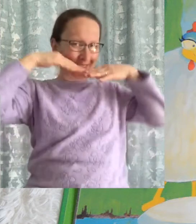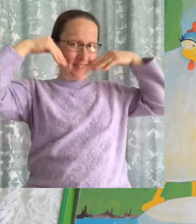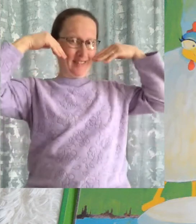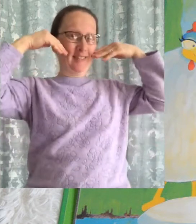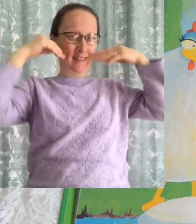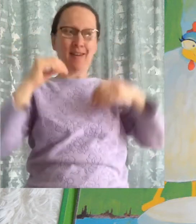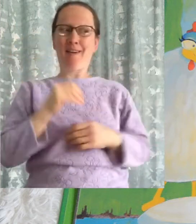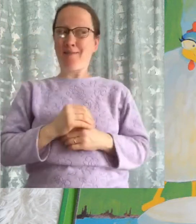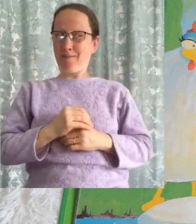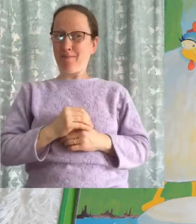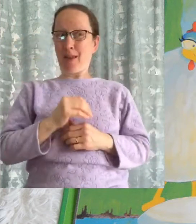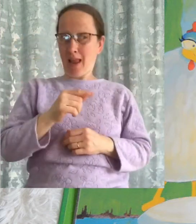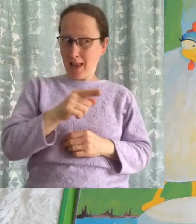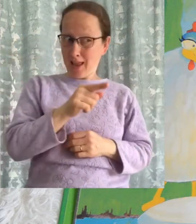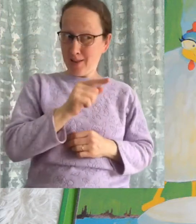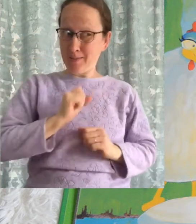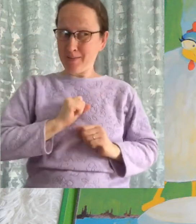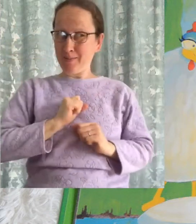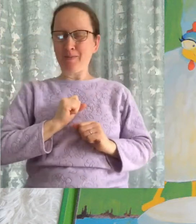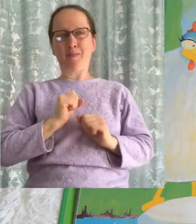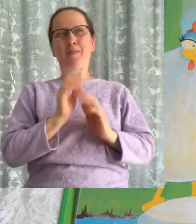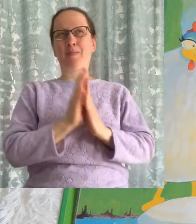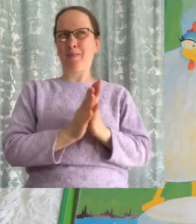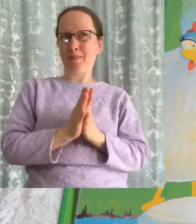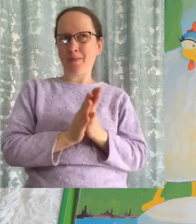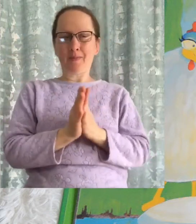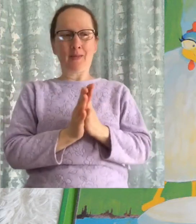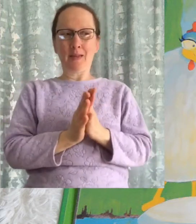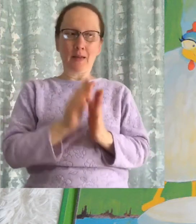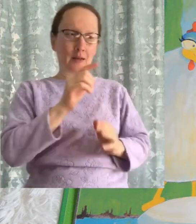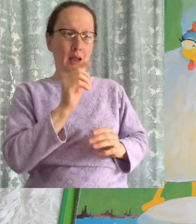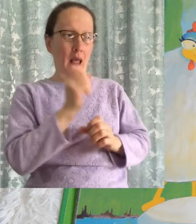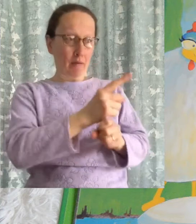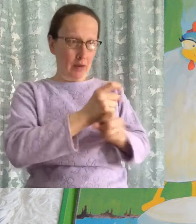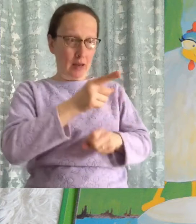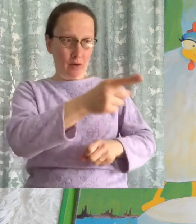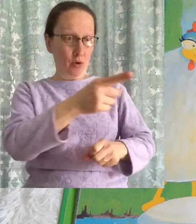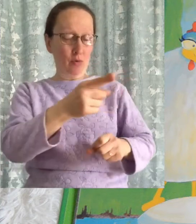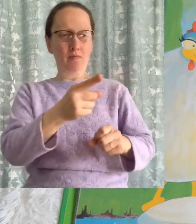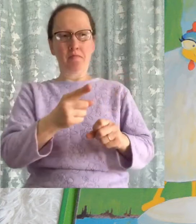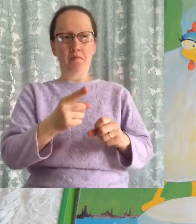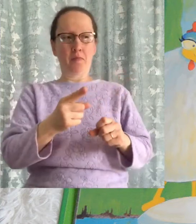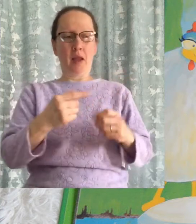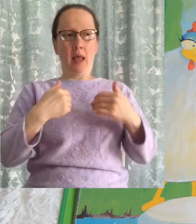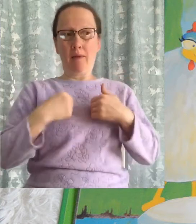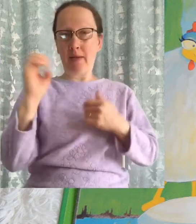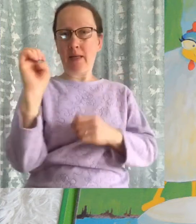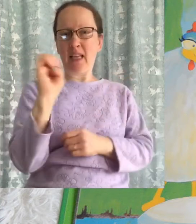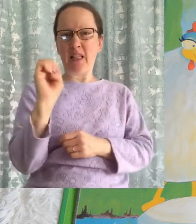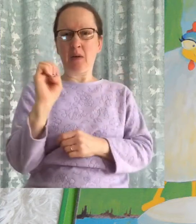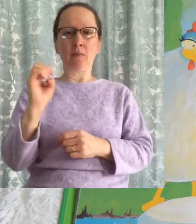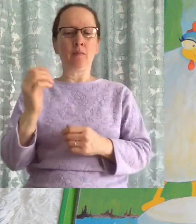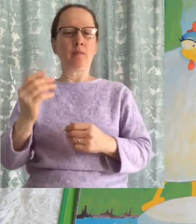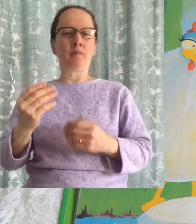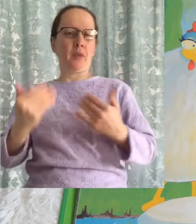grinning. Let's make a deal, oh bunny, old pal. You have Easter each year,